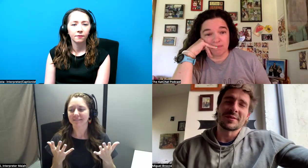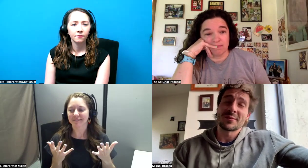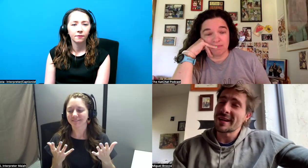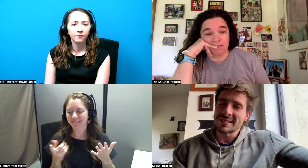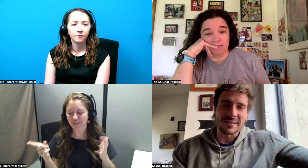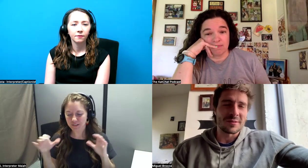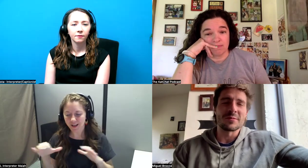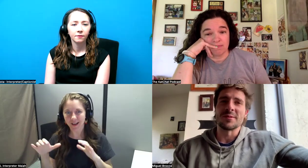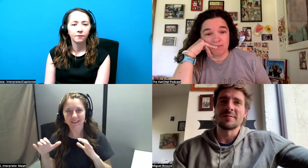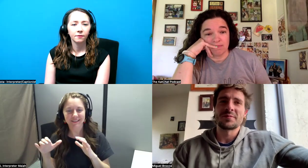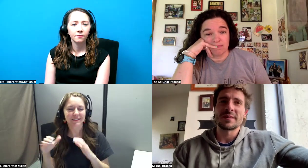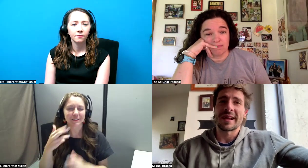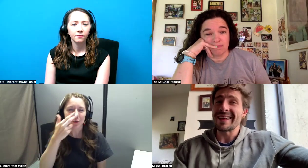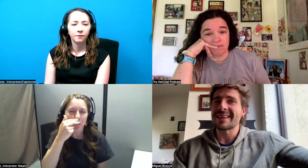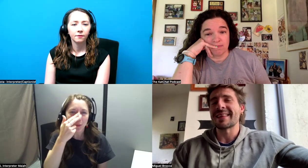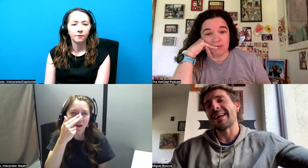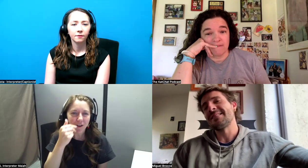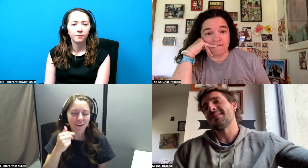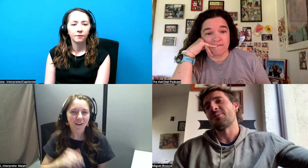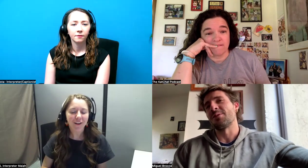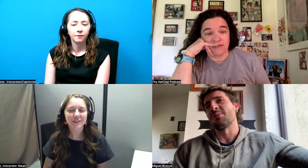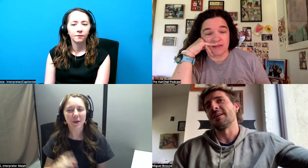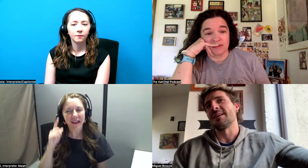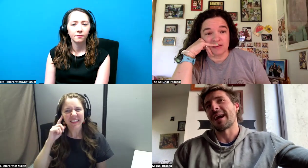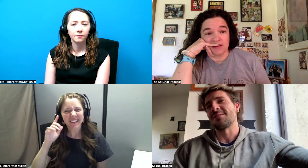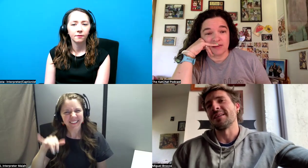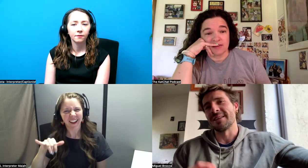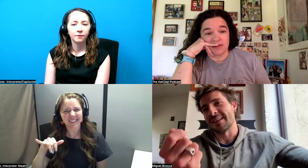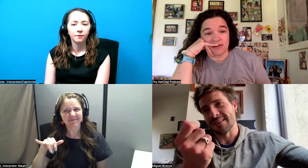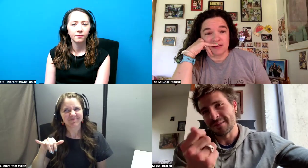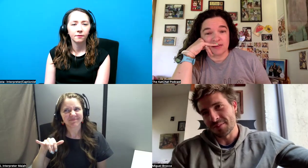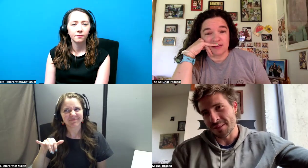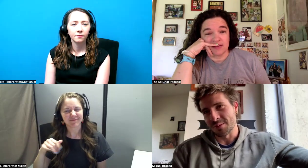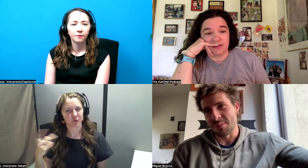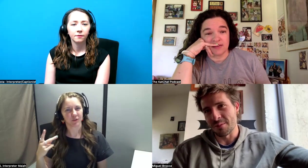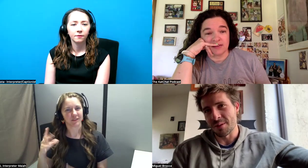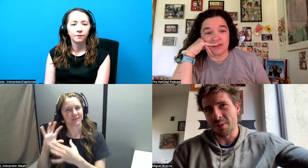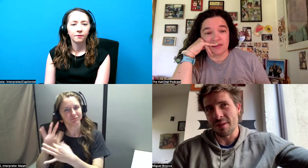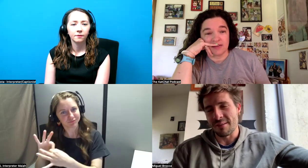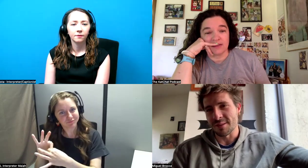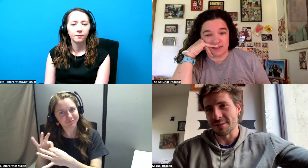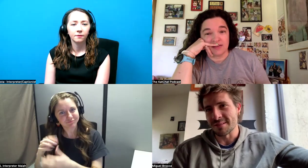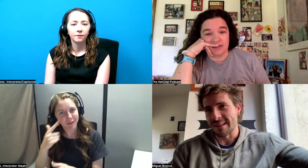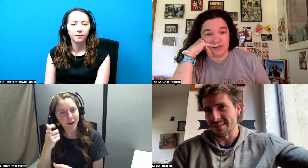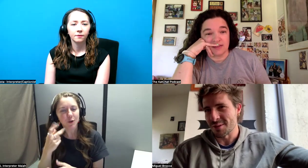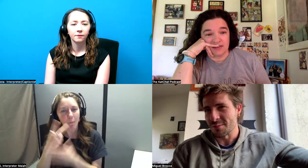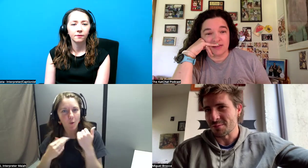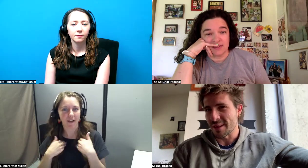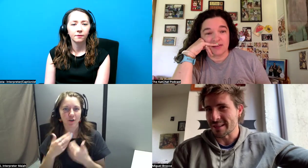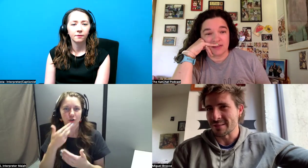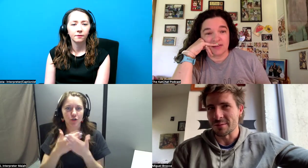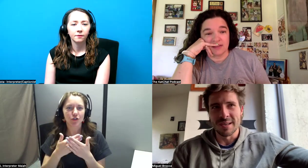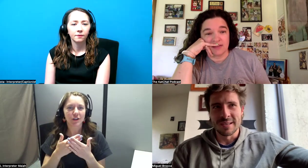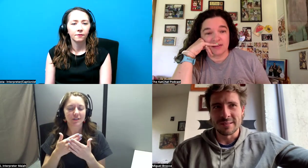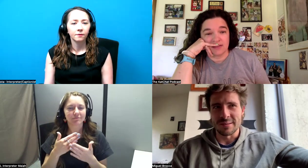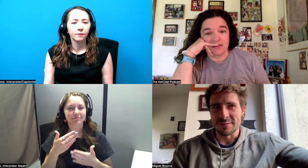with a great sense of humor, and I think that's where we actually connected. because we both have a good sense of humor. We